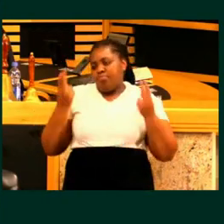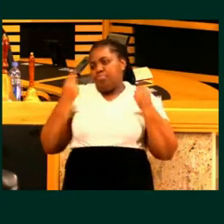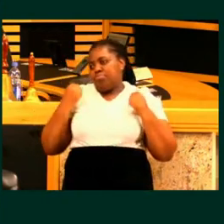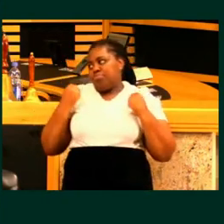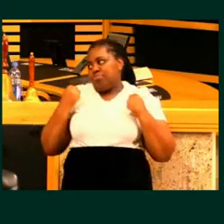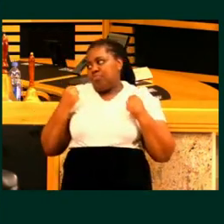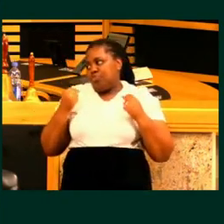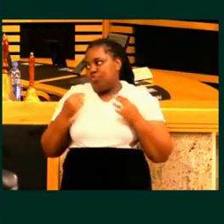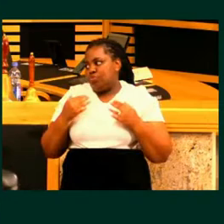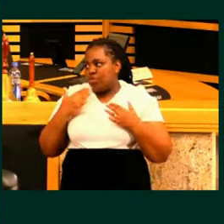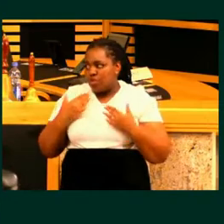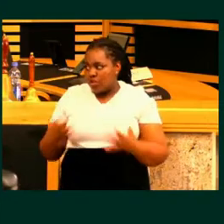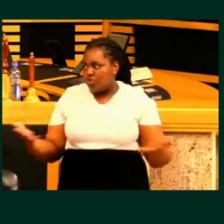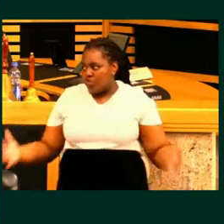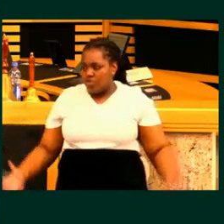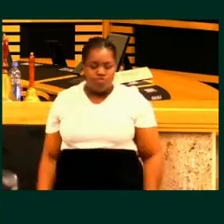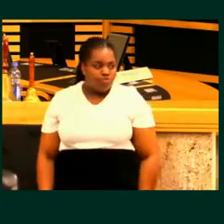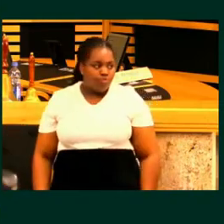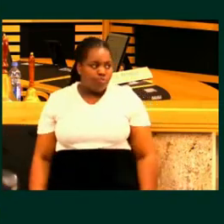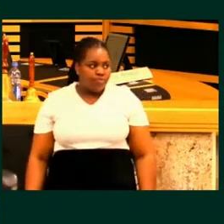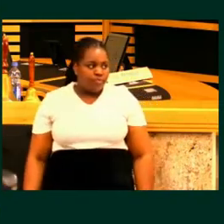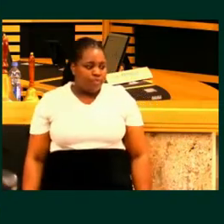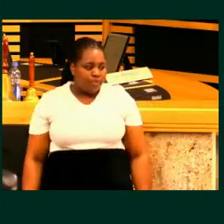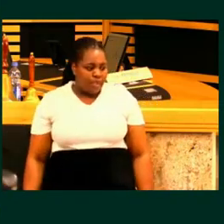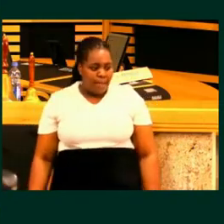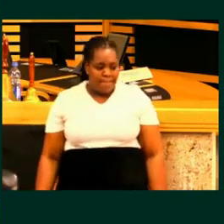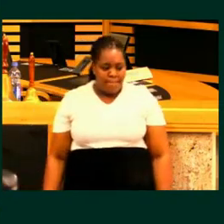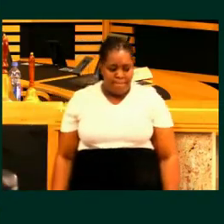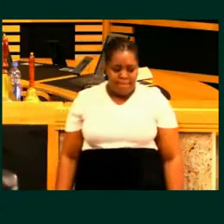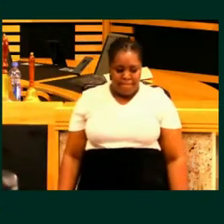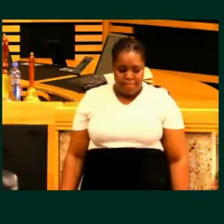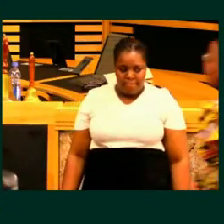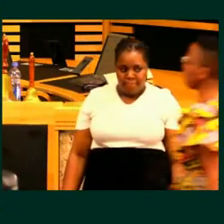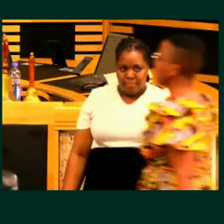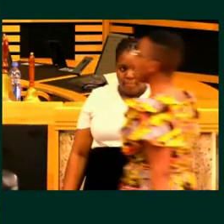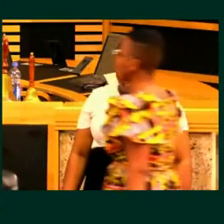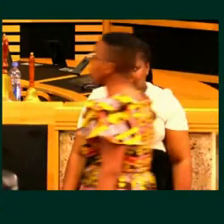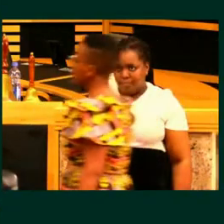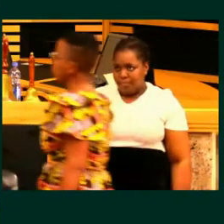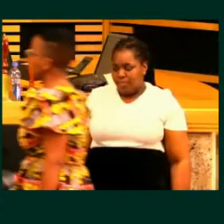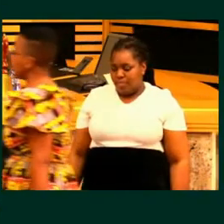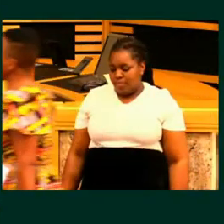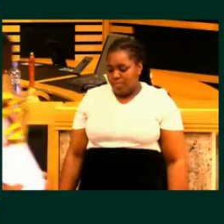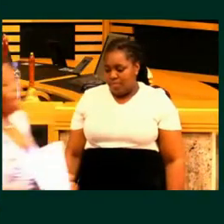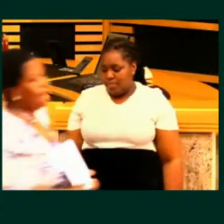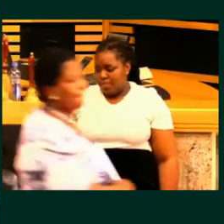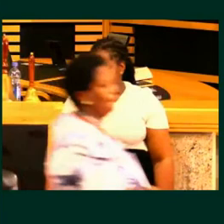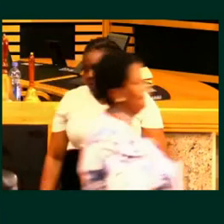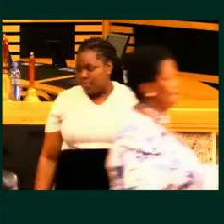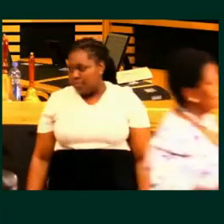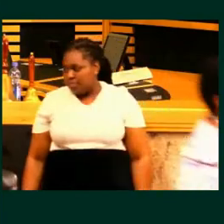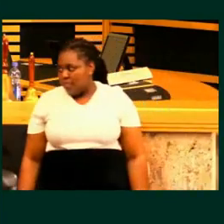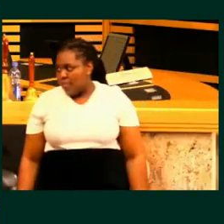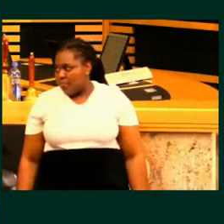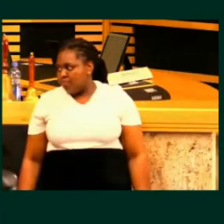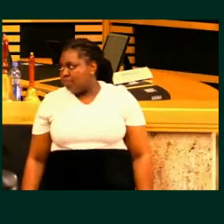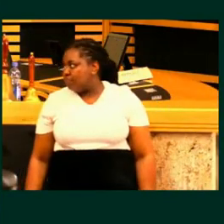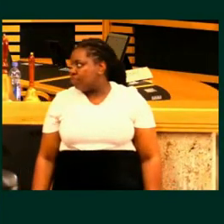abuse I thank you thank you honorable b